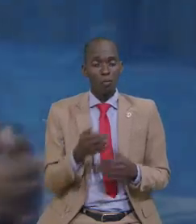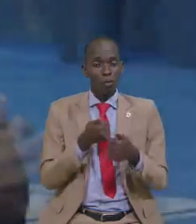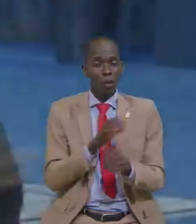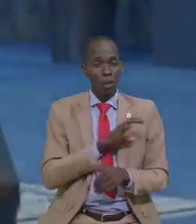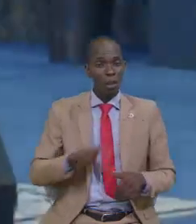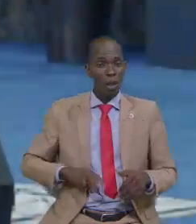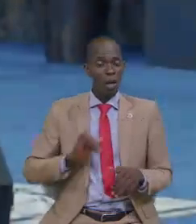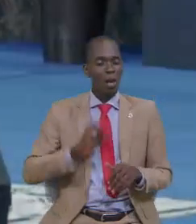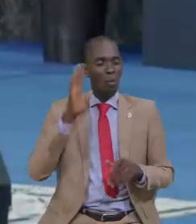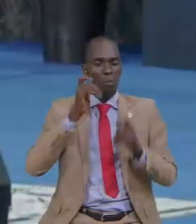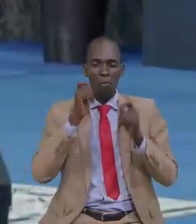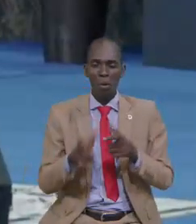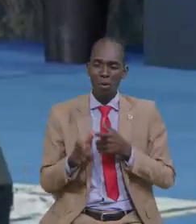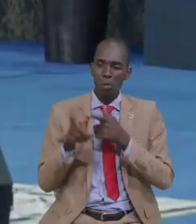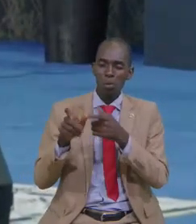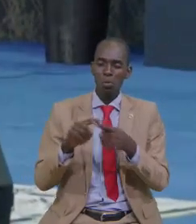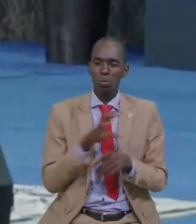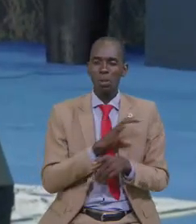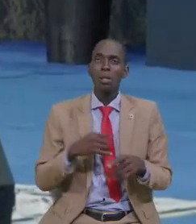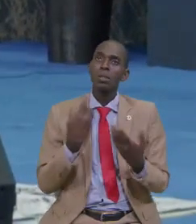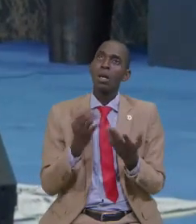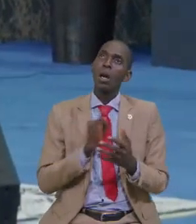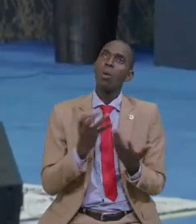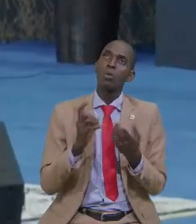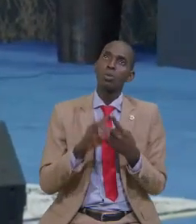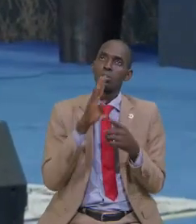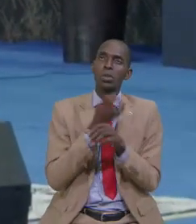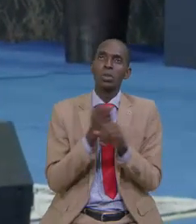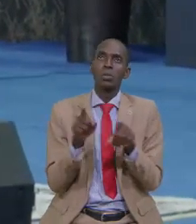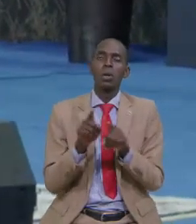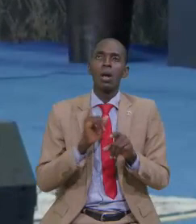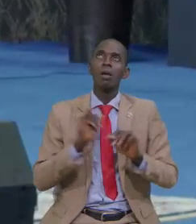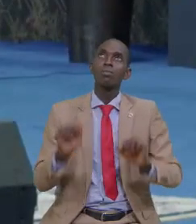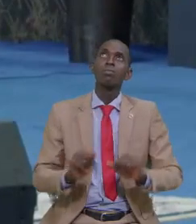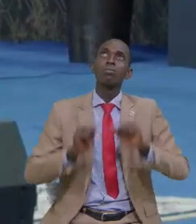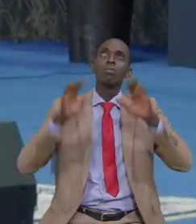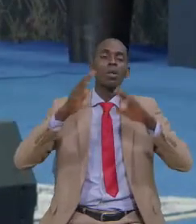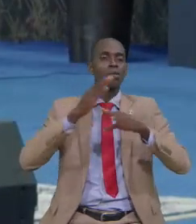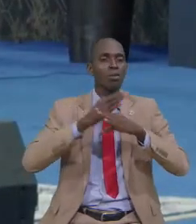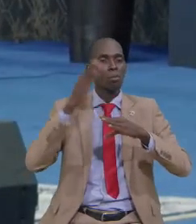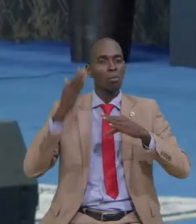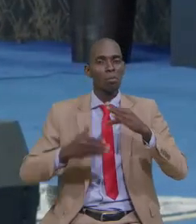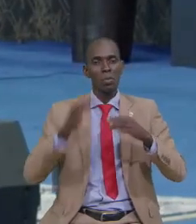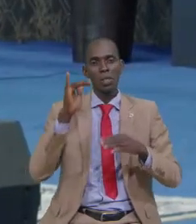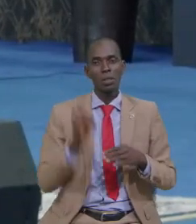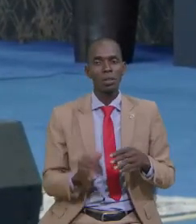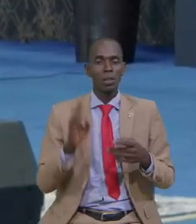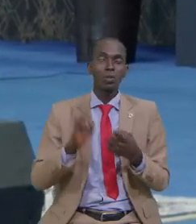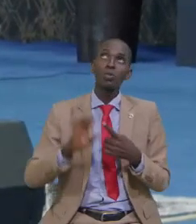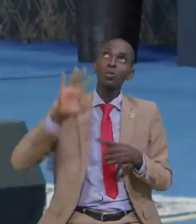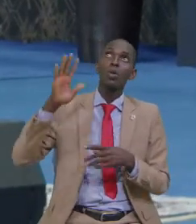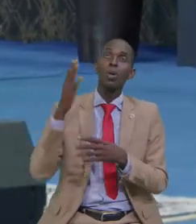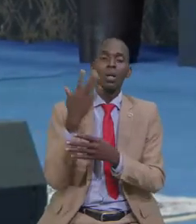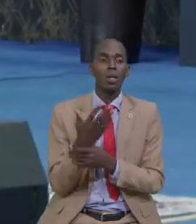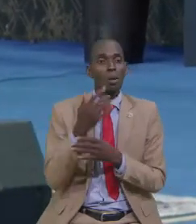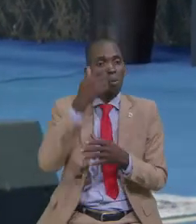will say, I want to be saved too. I surrender absolutely into your hands